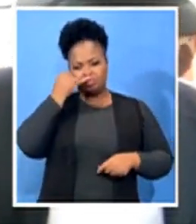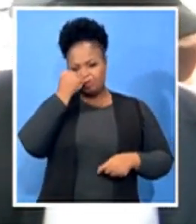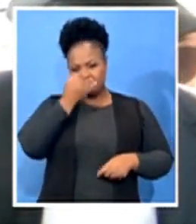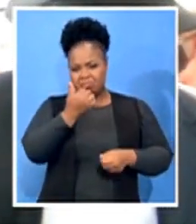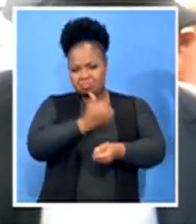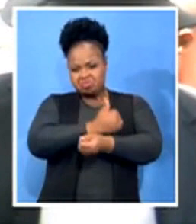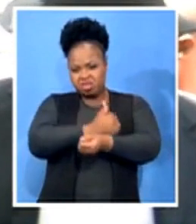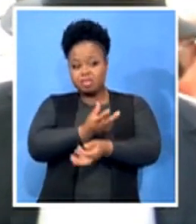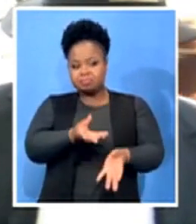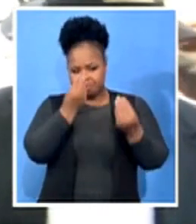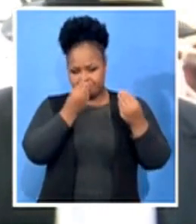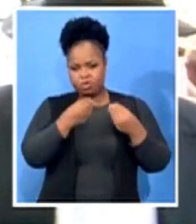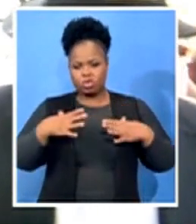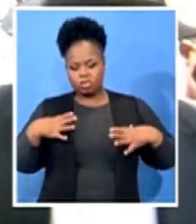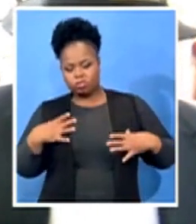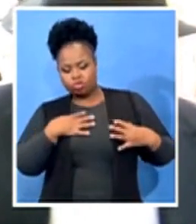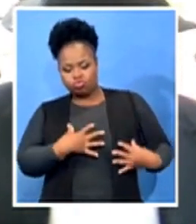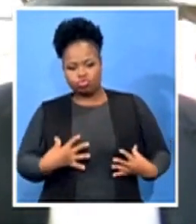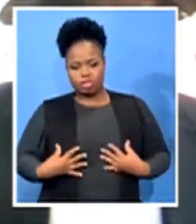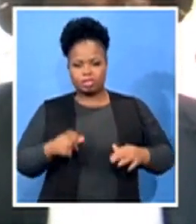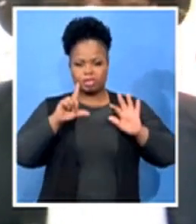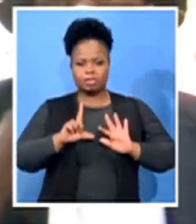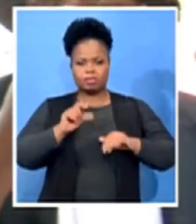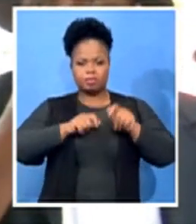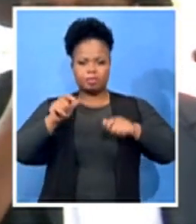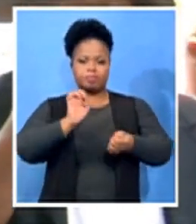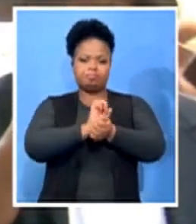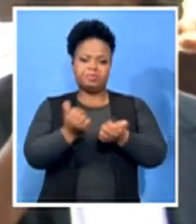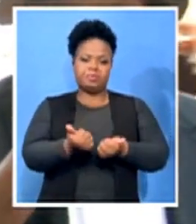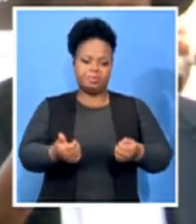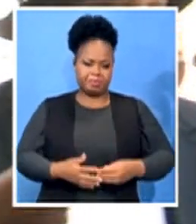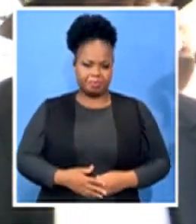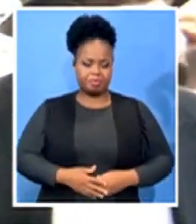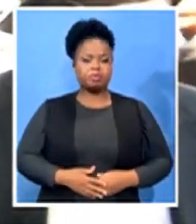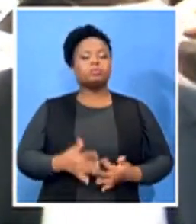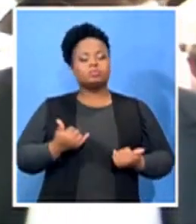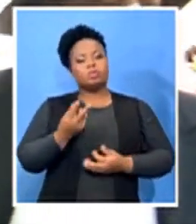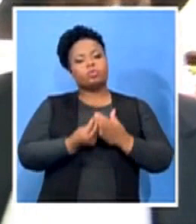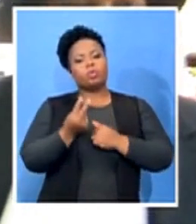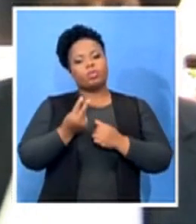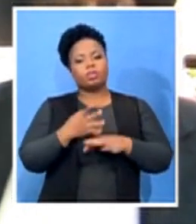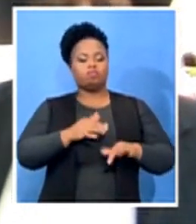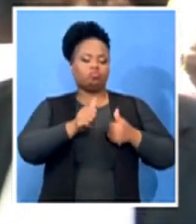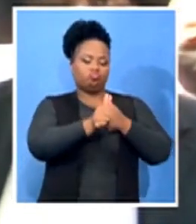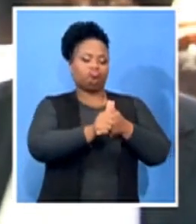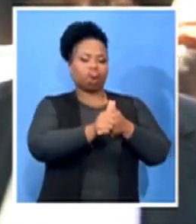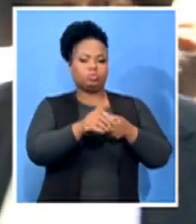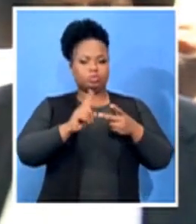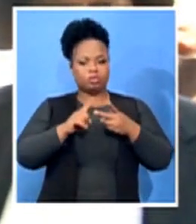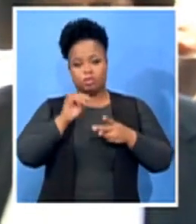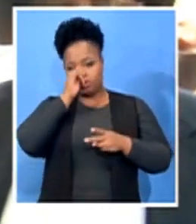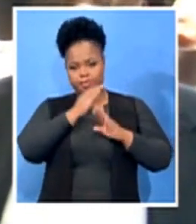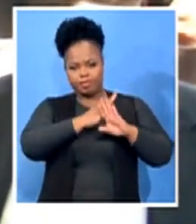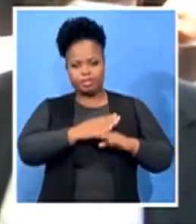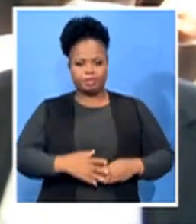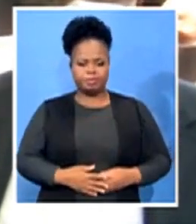and 7 people have been arrested. So it's both the compliance, but also crime prevention. Minister Cele, with regard to